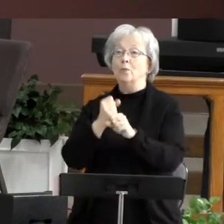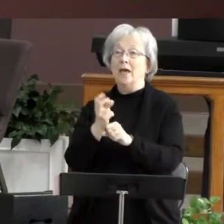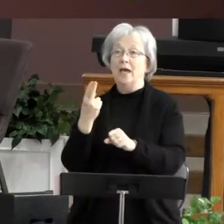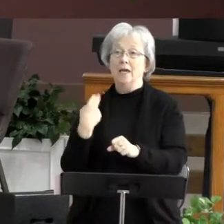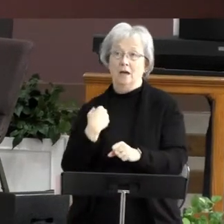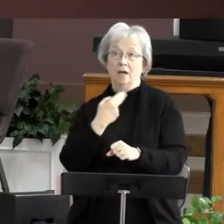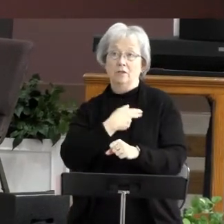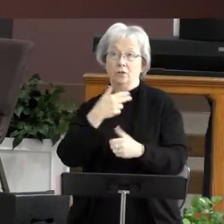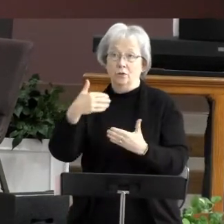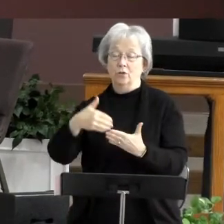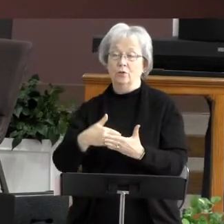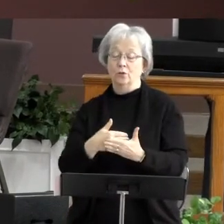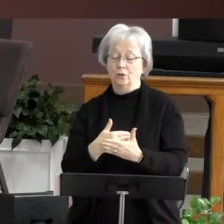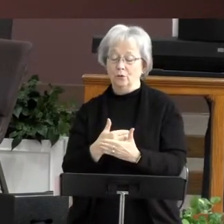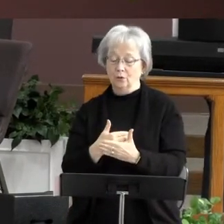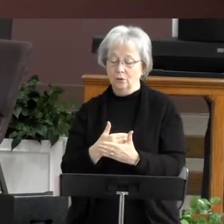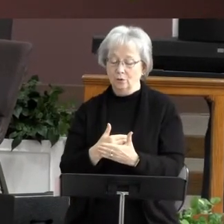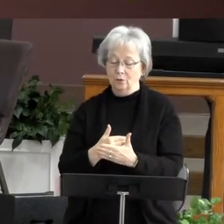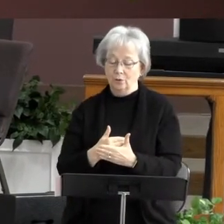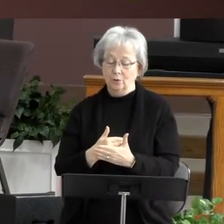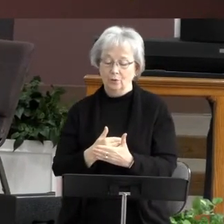You make us new.